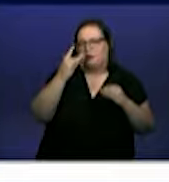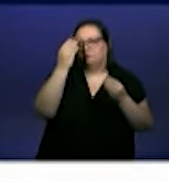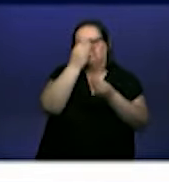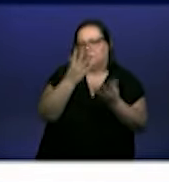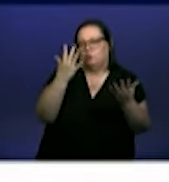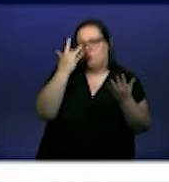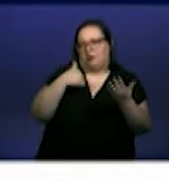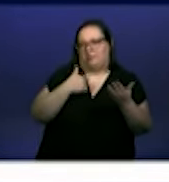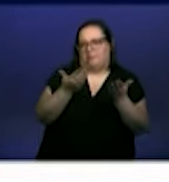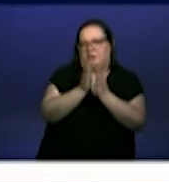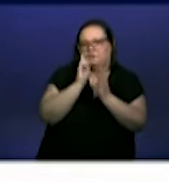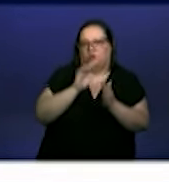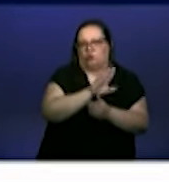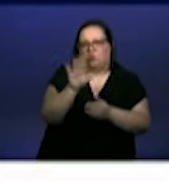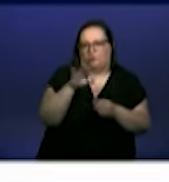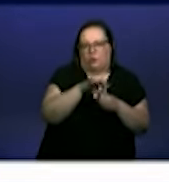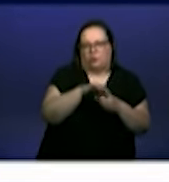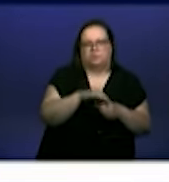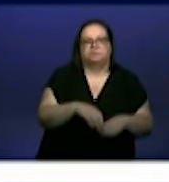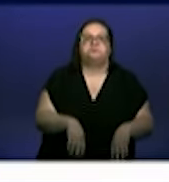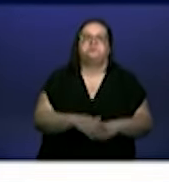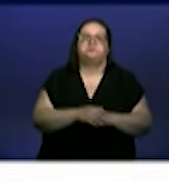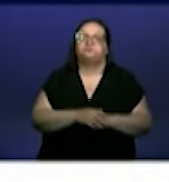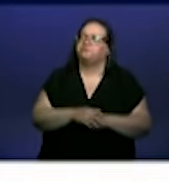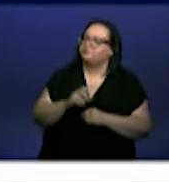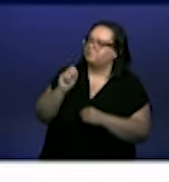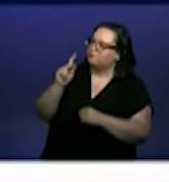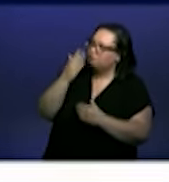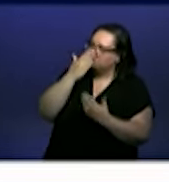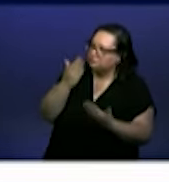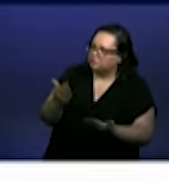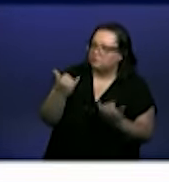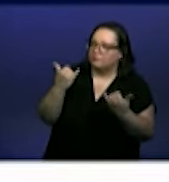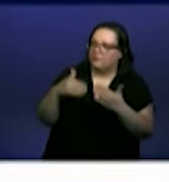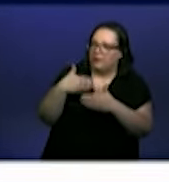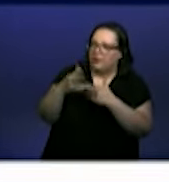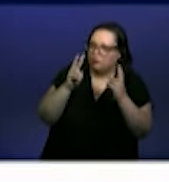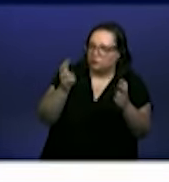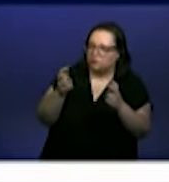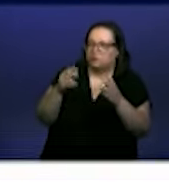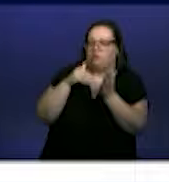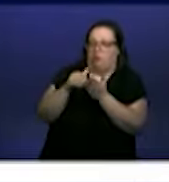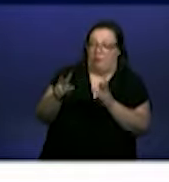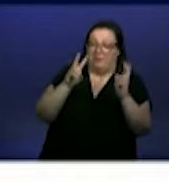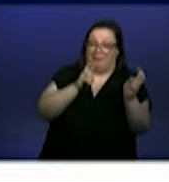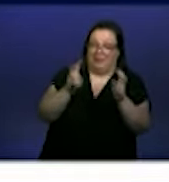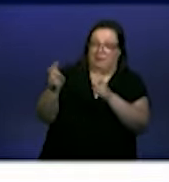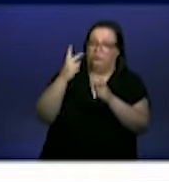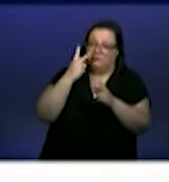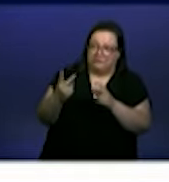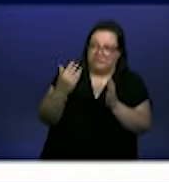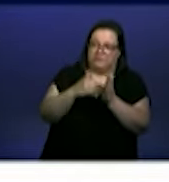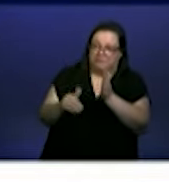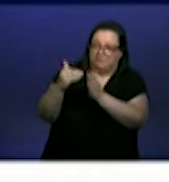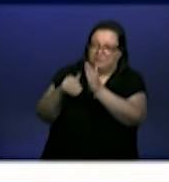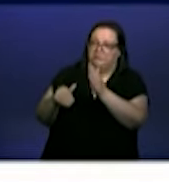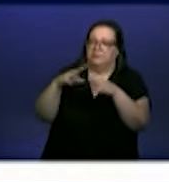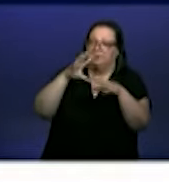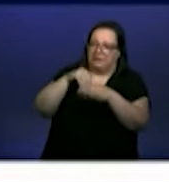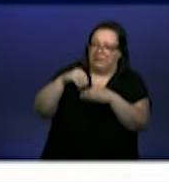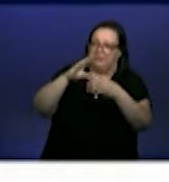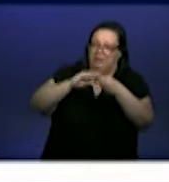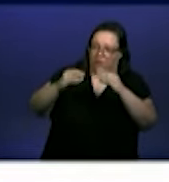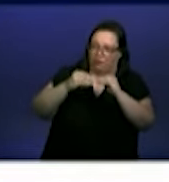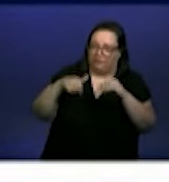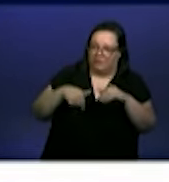gentlemen. Appreciate that. Turning now to the next question, a common theme we have seen come up over and over again in the narrative of